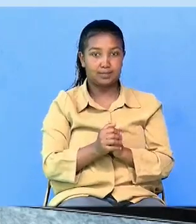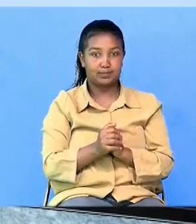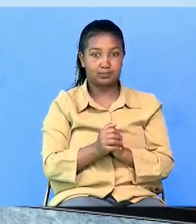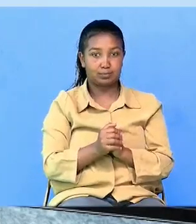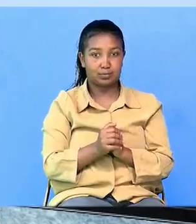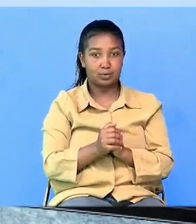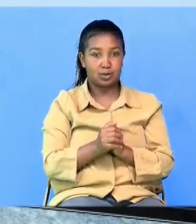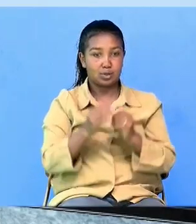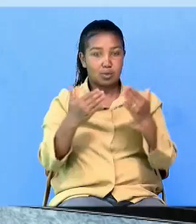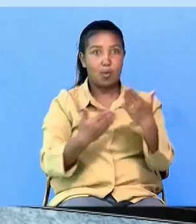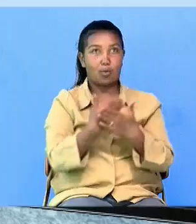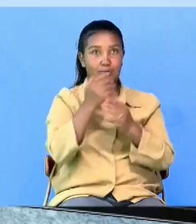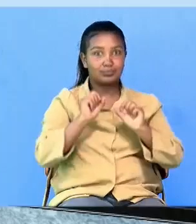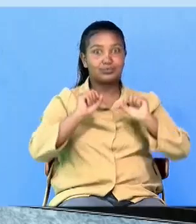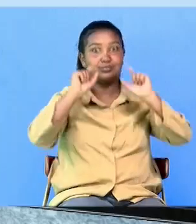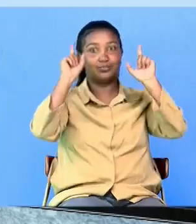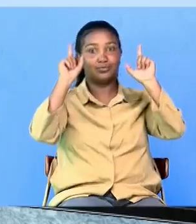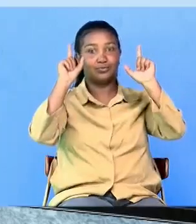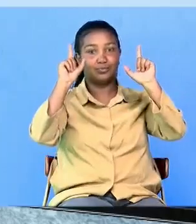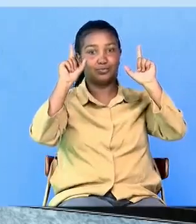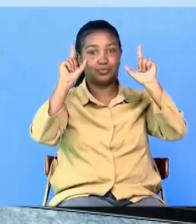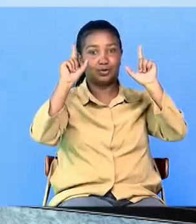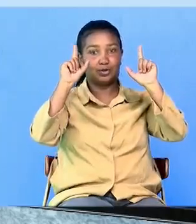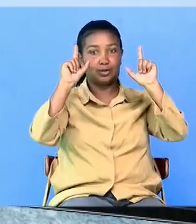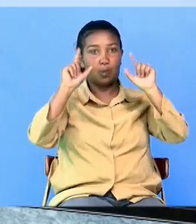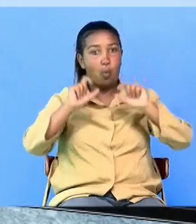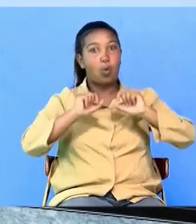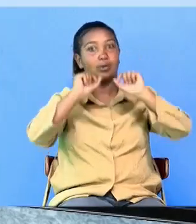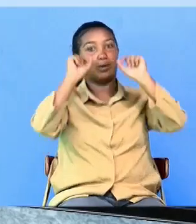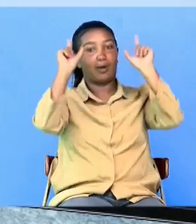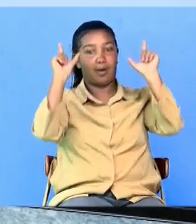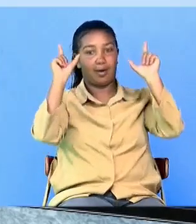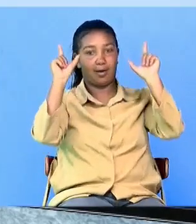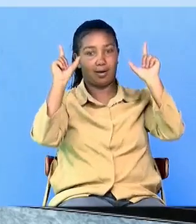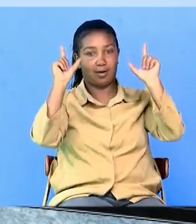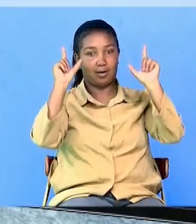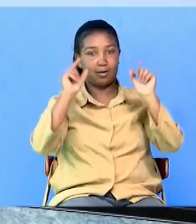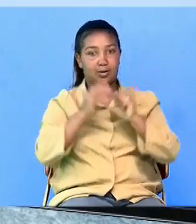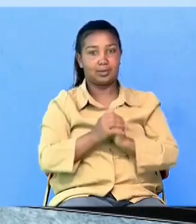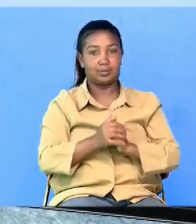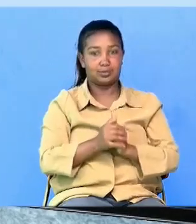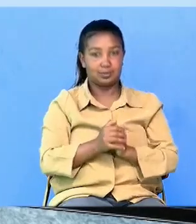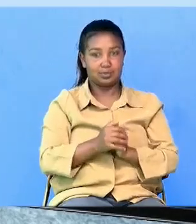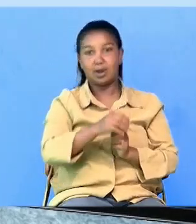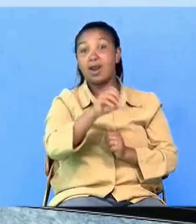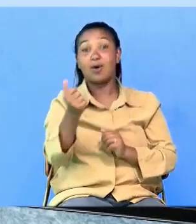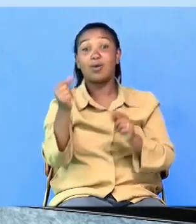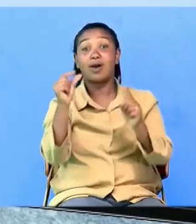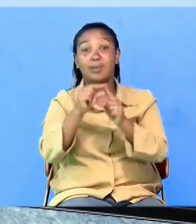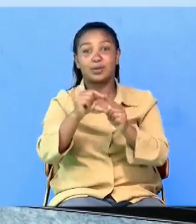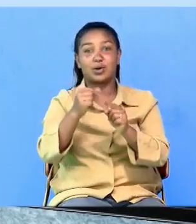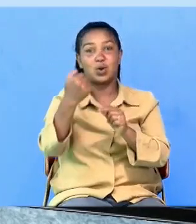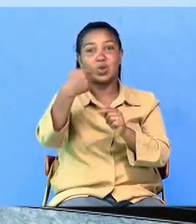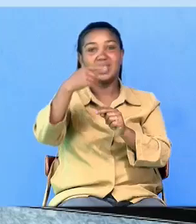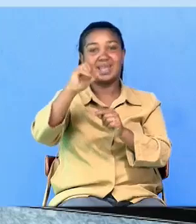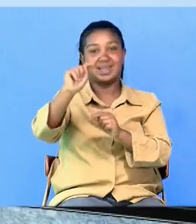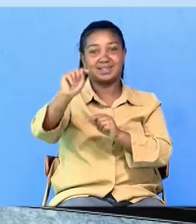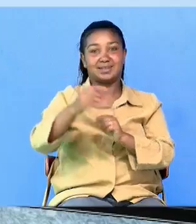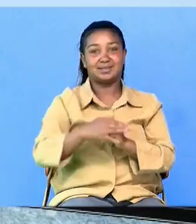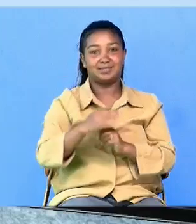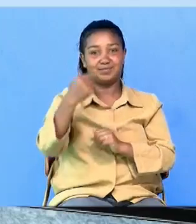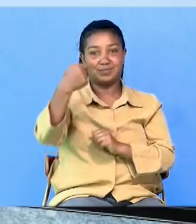You get up early in the morning. I get up early in the morning. Get is another word.